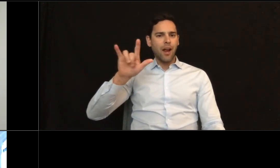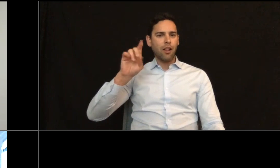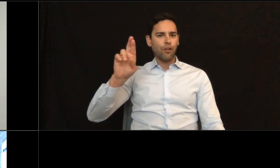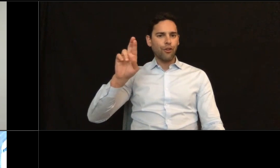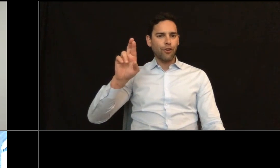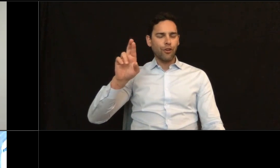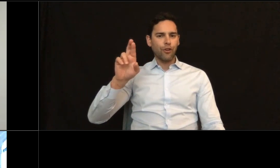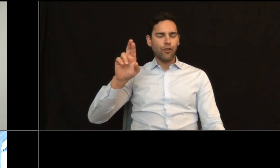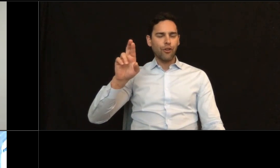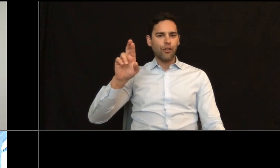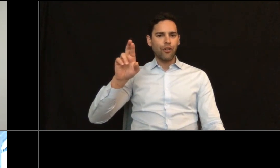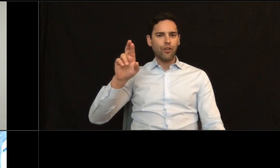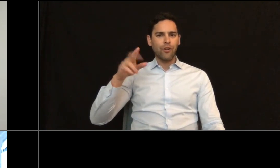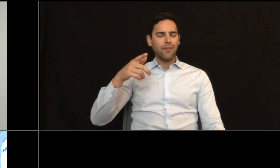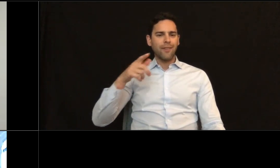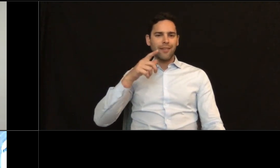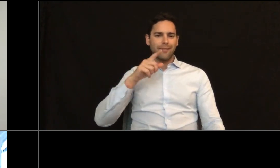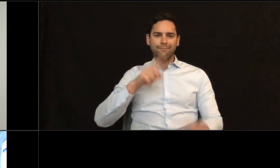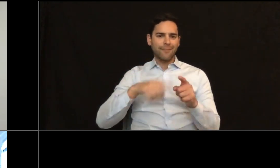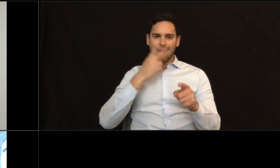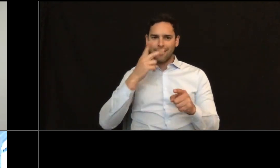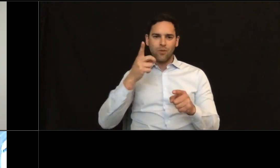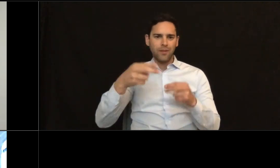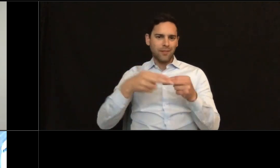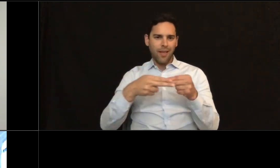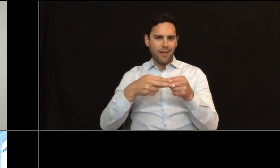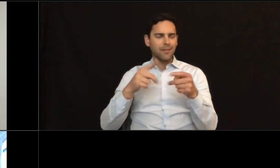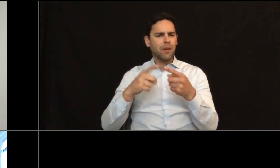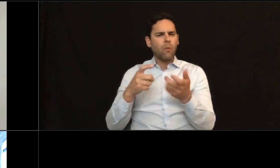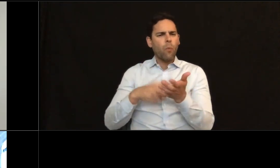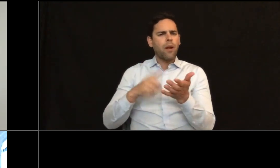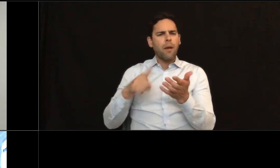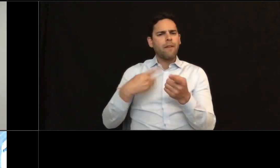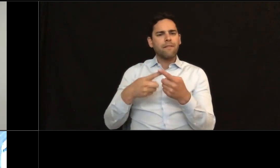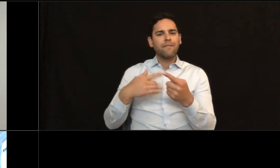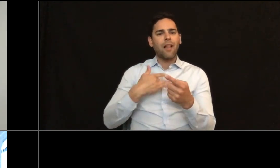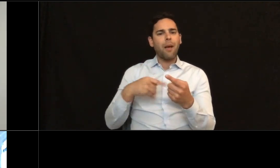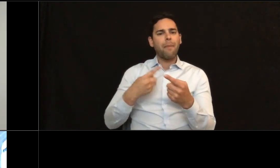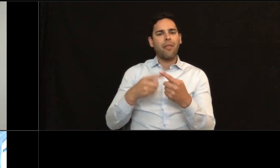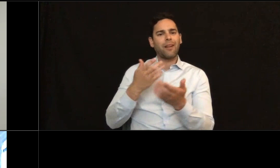your slides, how do you respond to the claim, "This is not really linguistics," when it comes up?